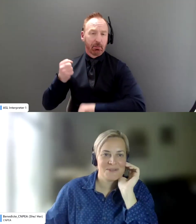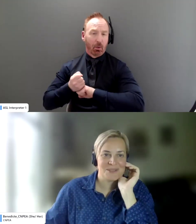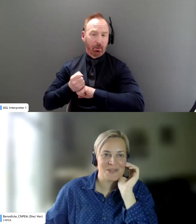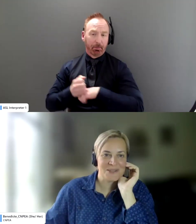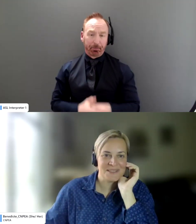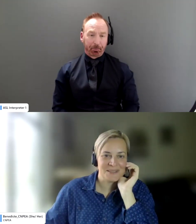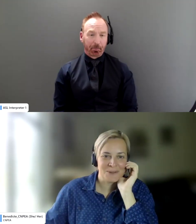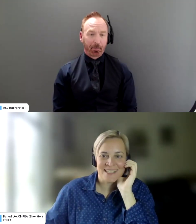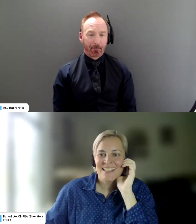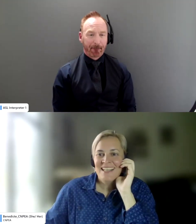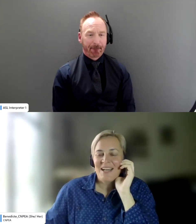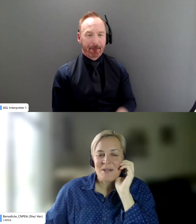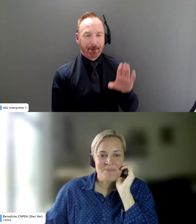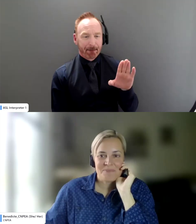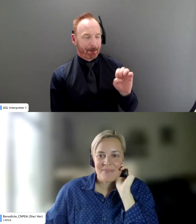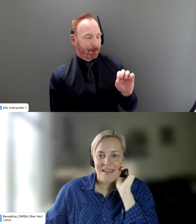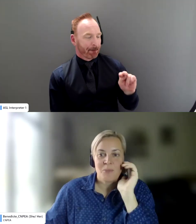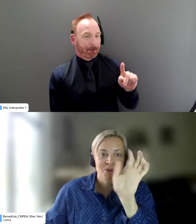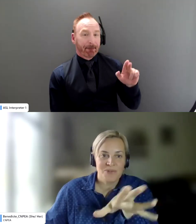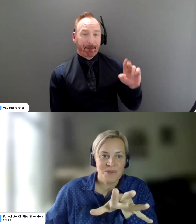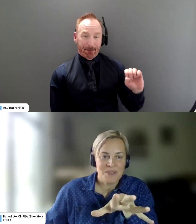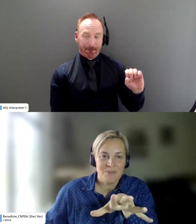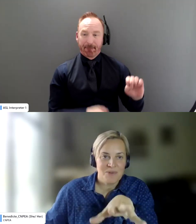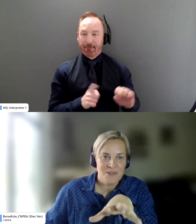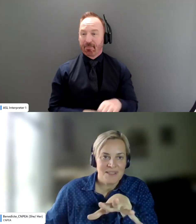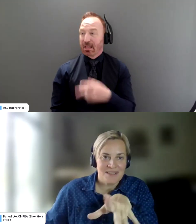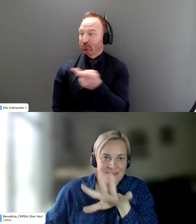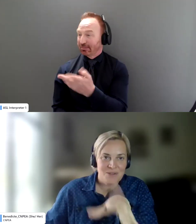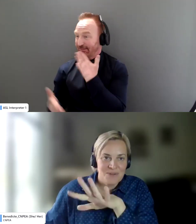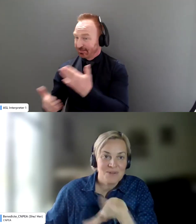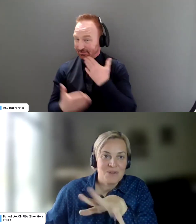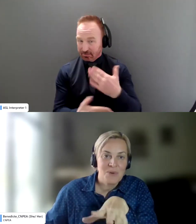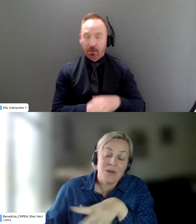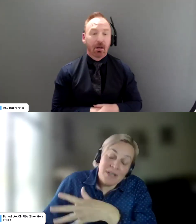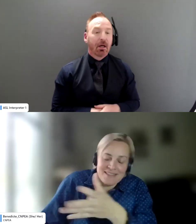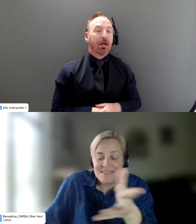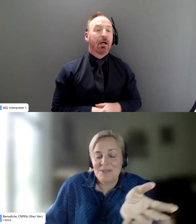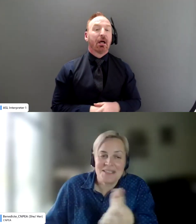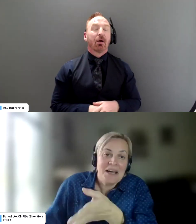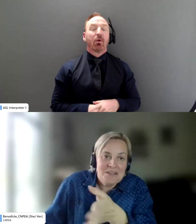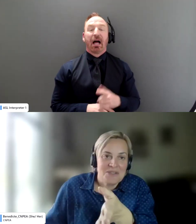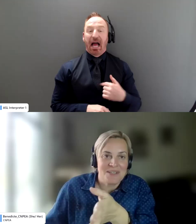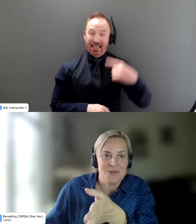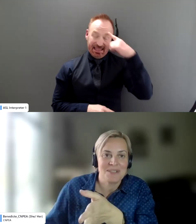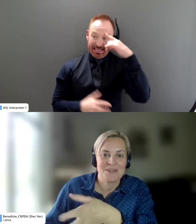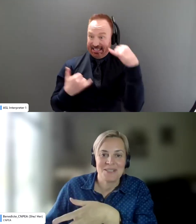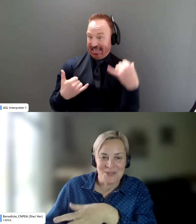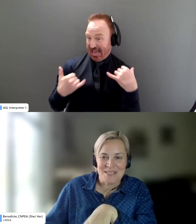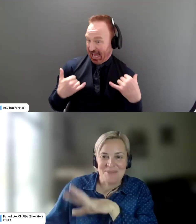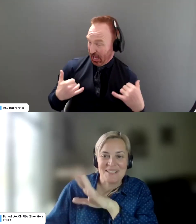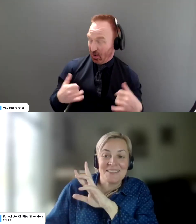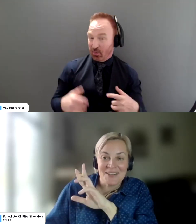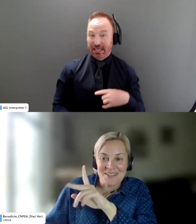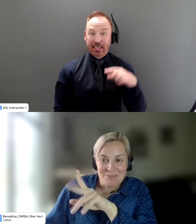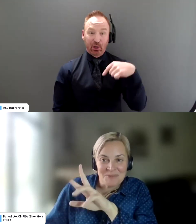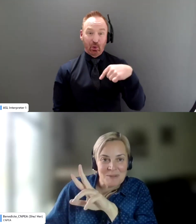Thank you so much, Lauren and Nicola. Before we move on and to the Q&A, well, I guess it's already kind of entering Q&A territory,